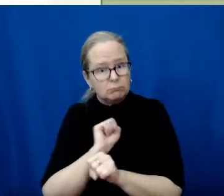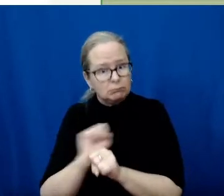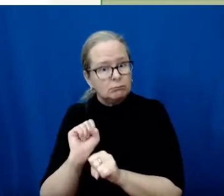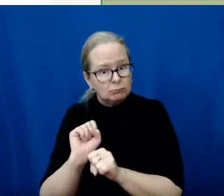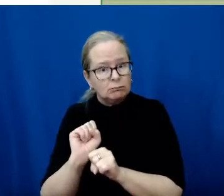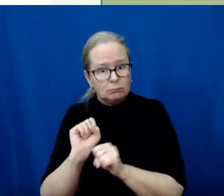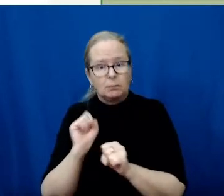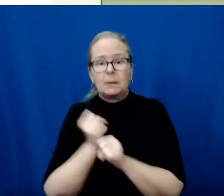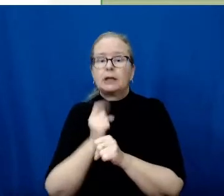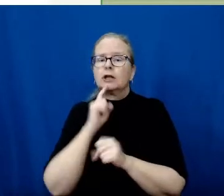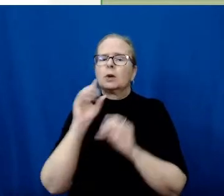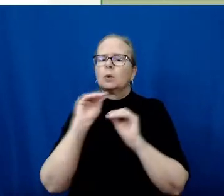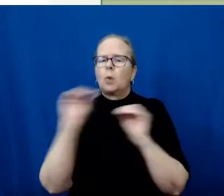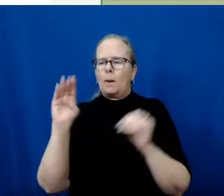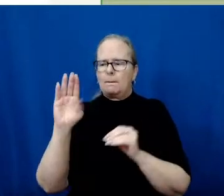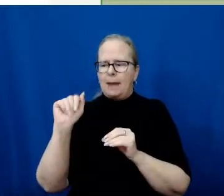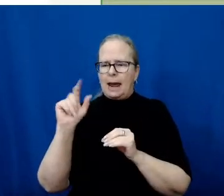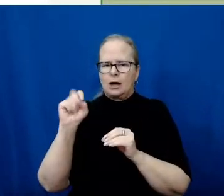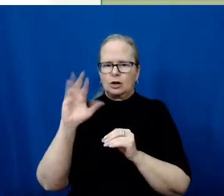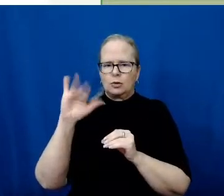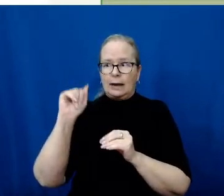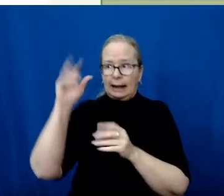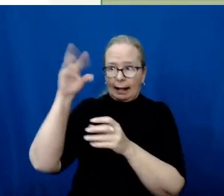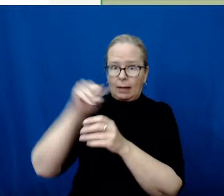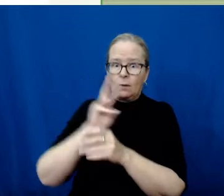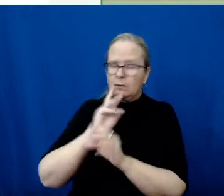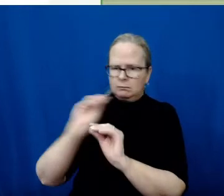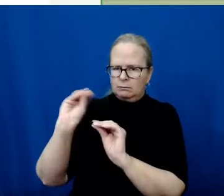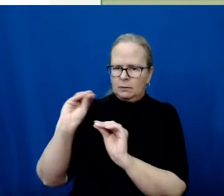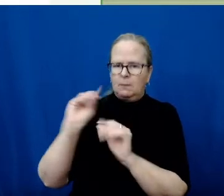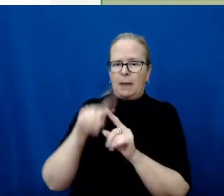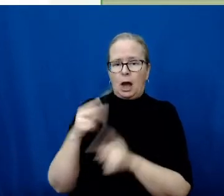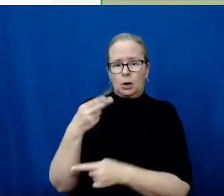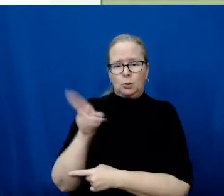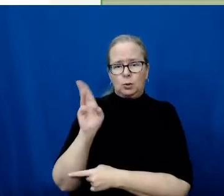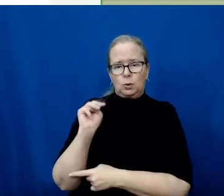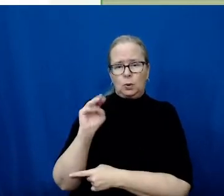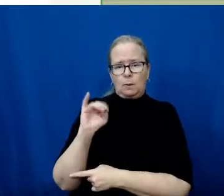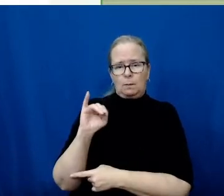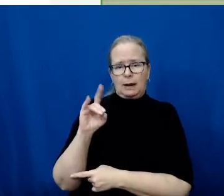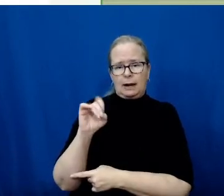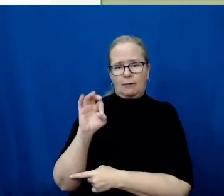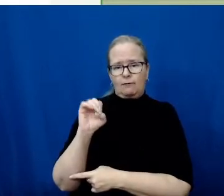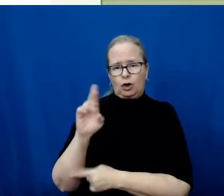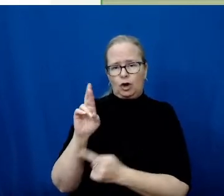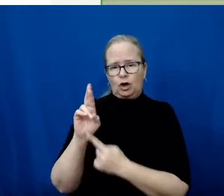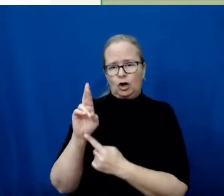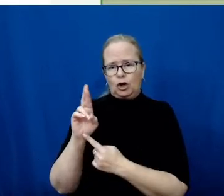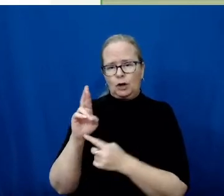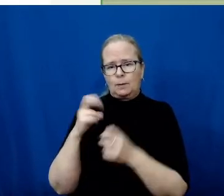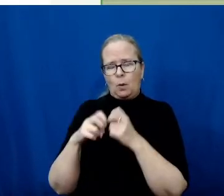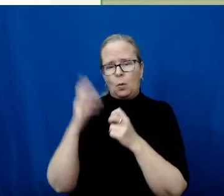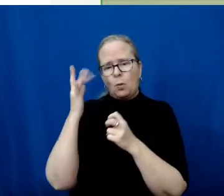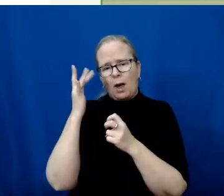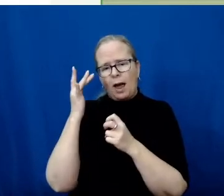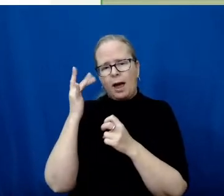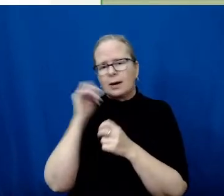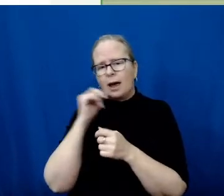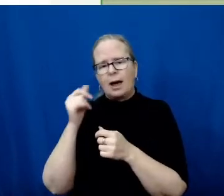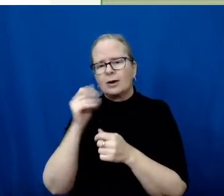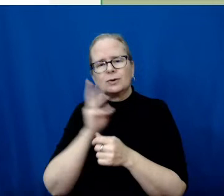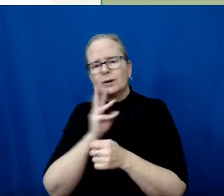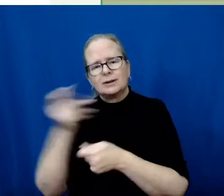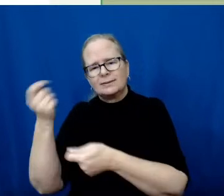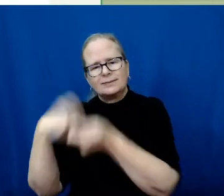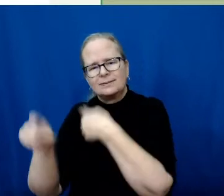humidifiers is that people oftentimes don't change the water, or the water becomes stagnant, and it in turn then can cause illness. So we want to make sure that